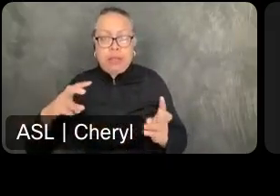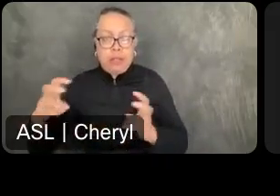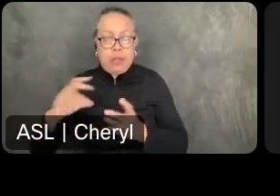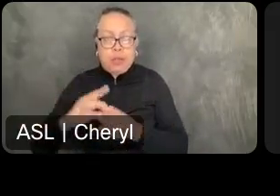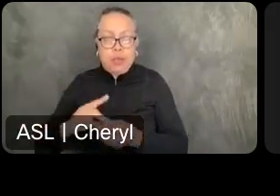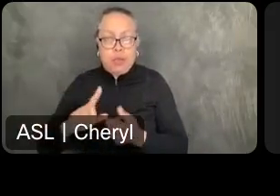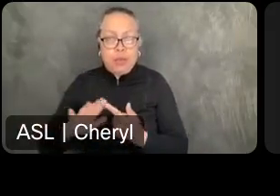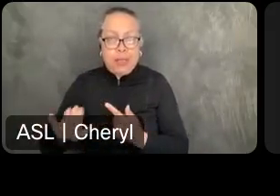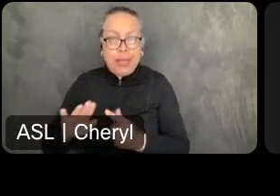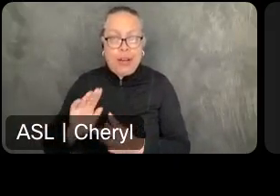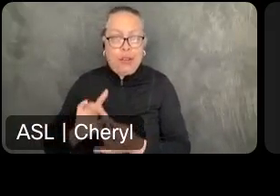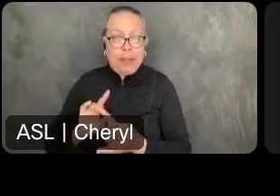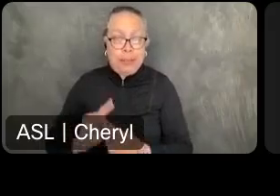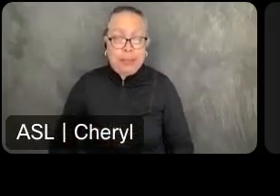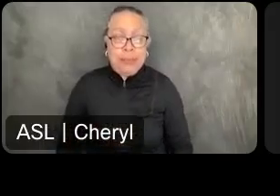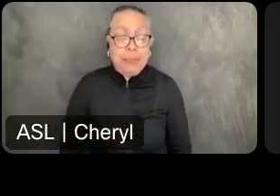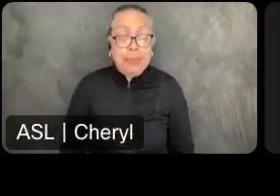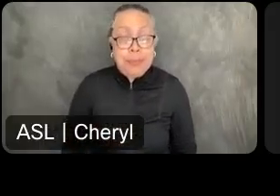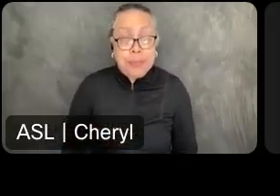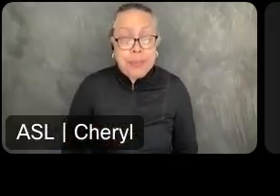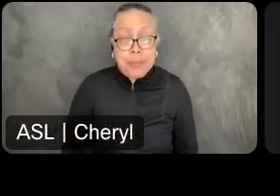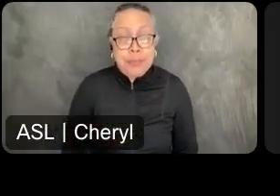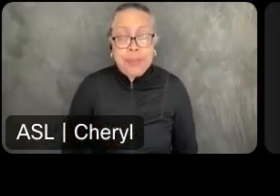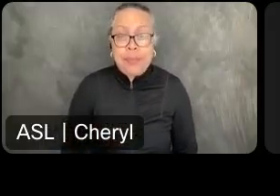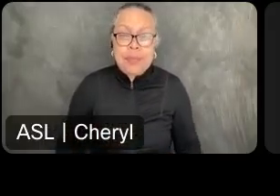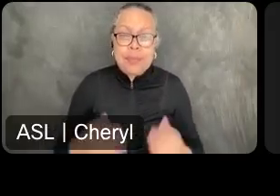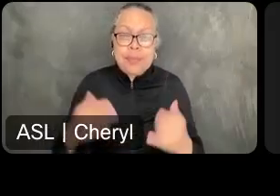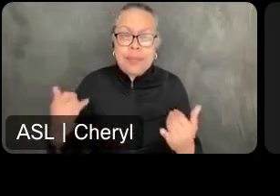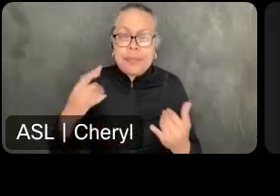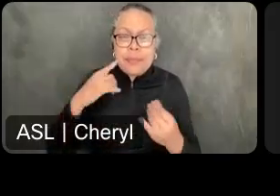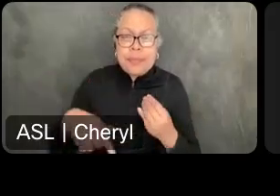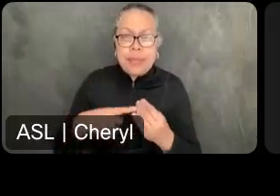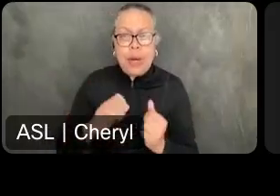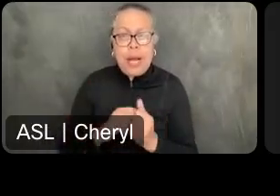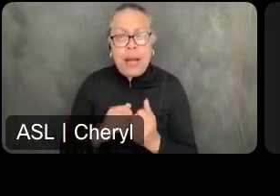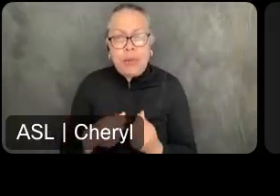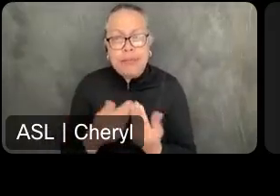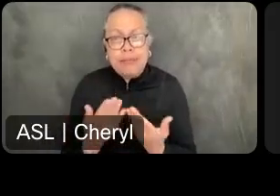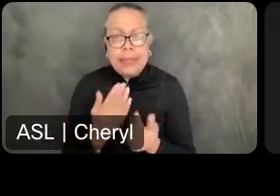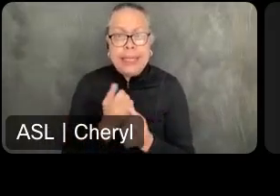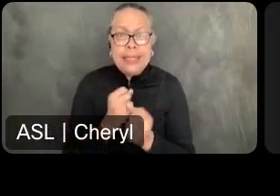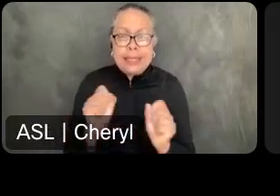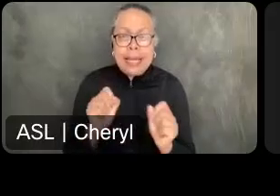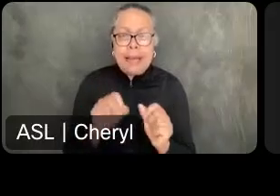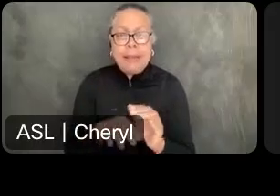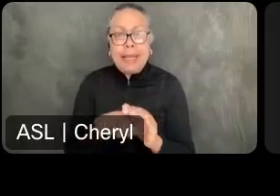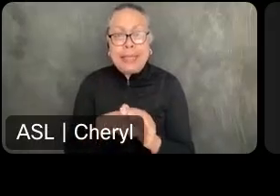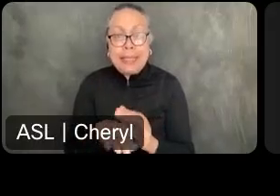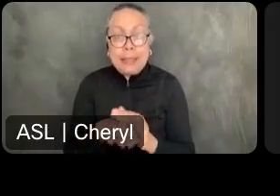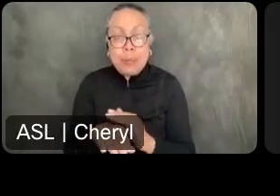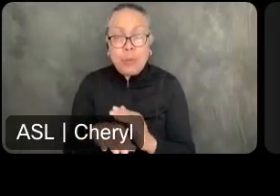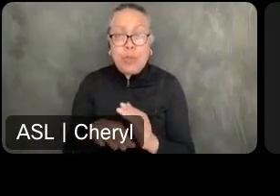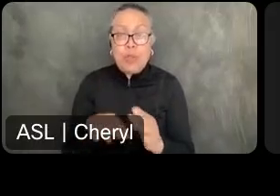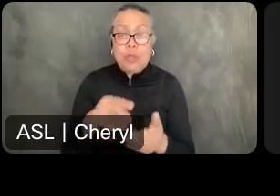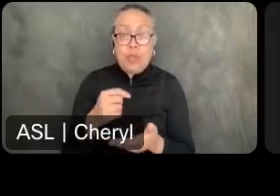So now, looking at how do we create a safe and accessible practice. Now we're going to talk about what do